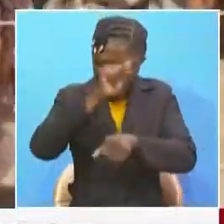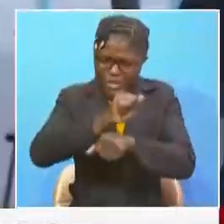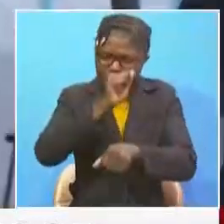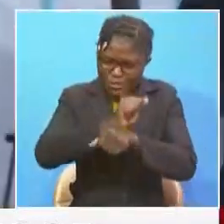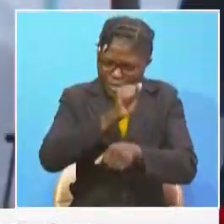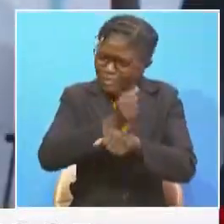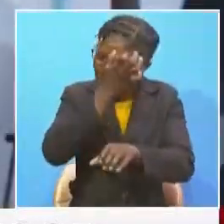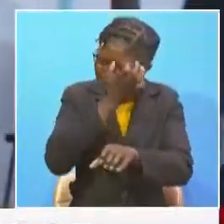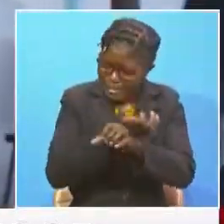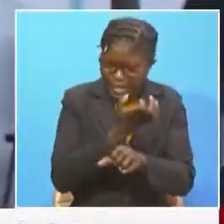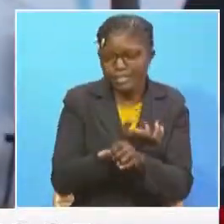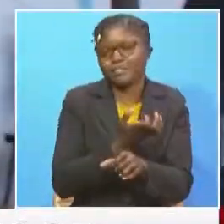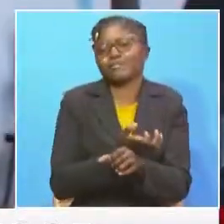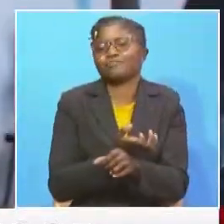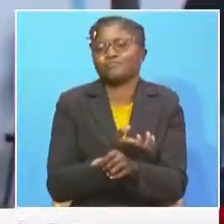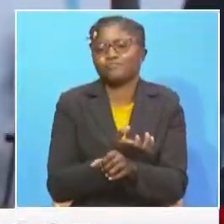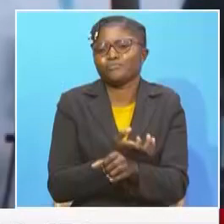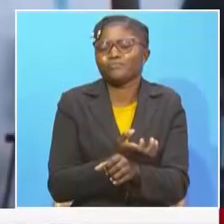jealously.